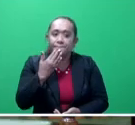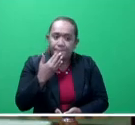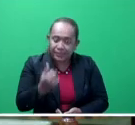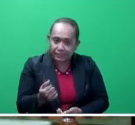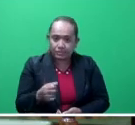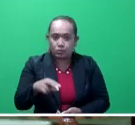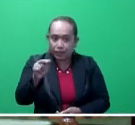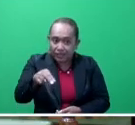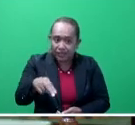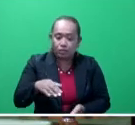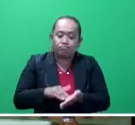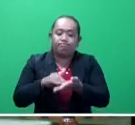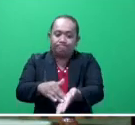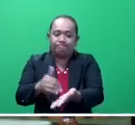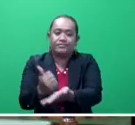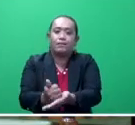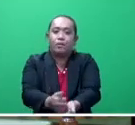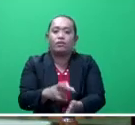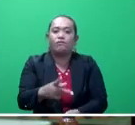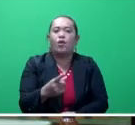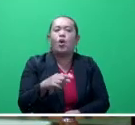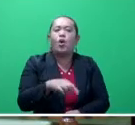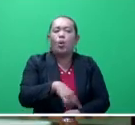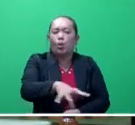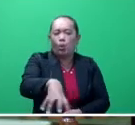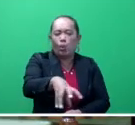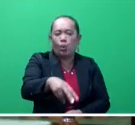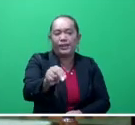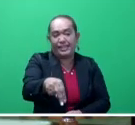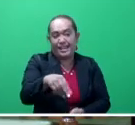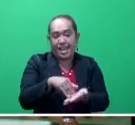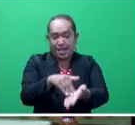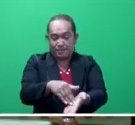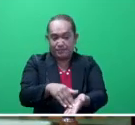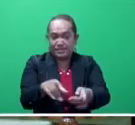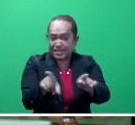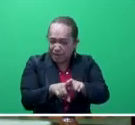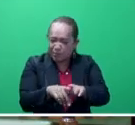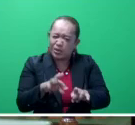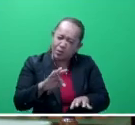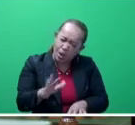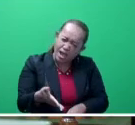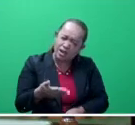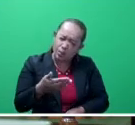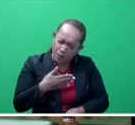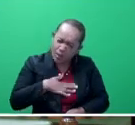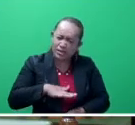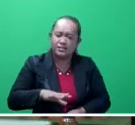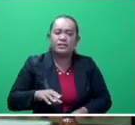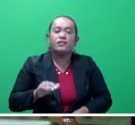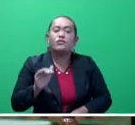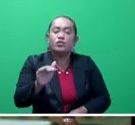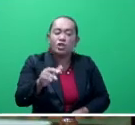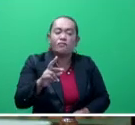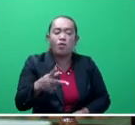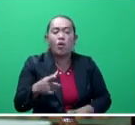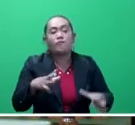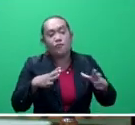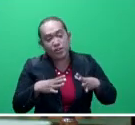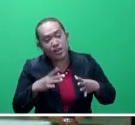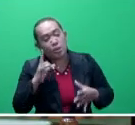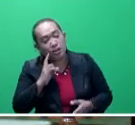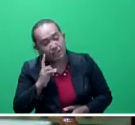most vulnerable, the Fijian government will continue to provide free water to households with an annual household income of less than